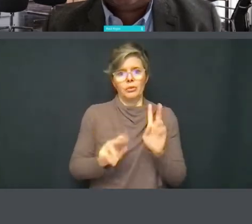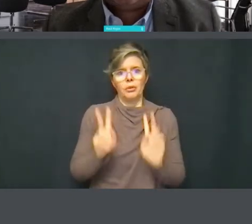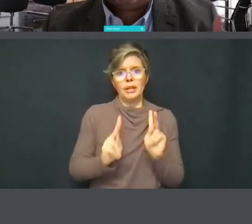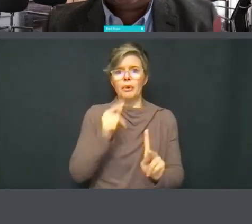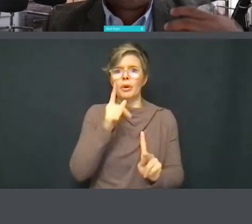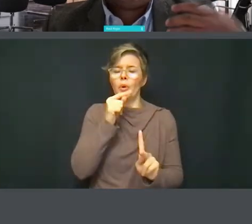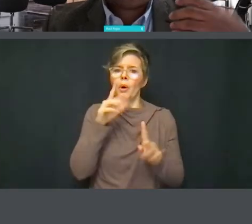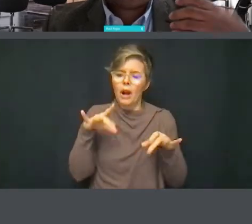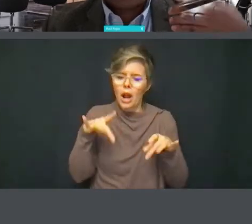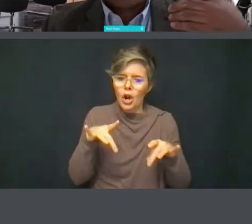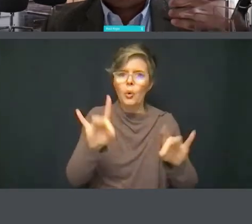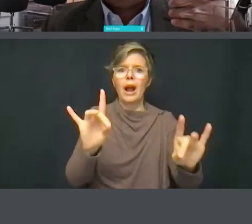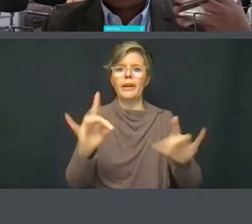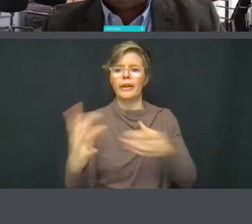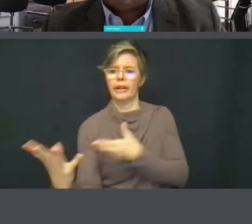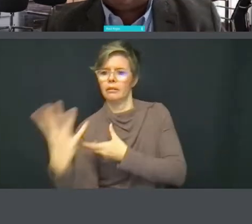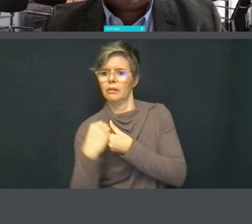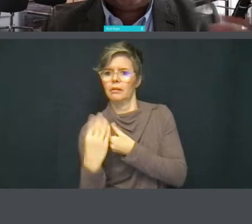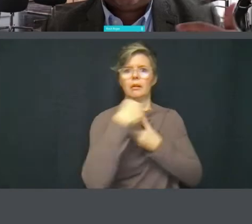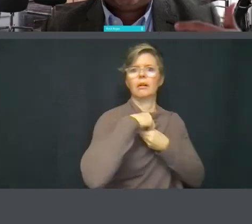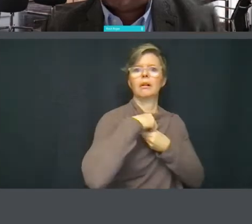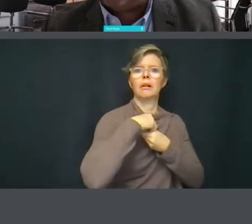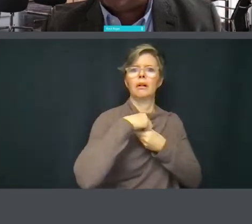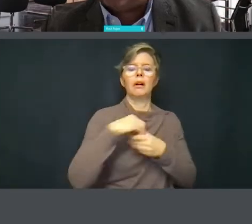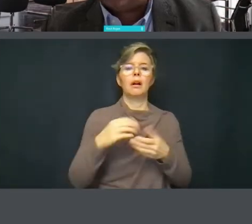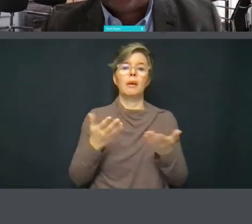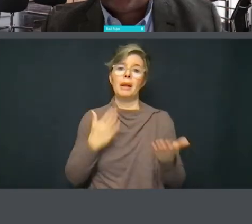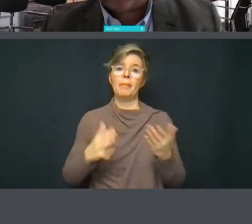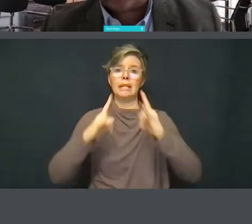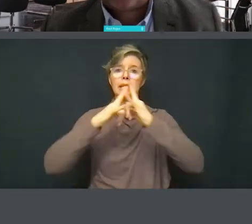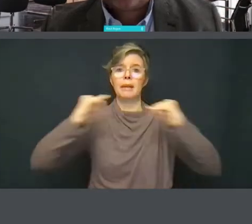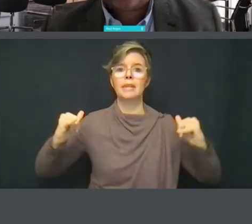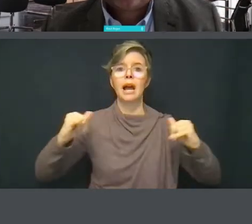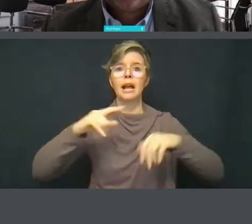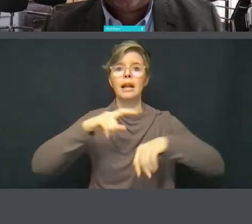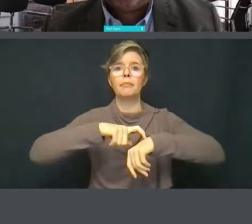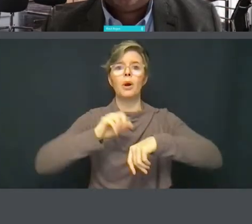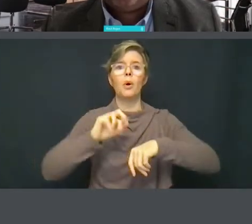languages, right? Whether that is simultaneously or sequentially.